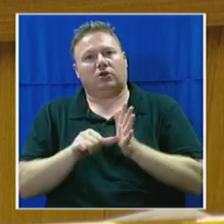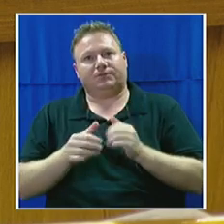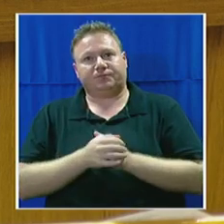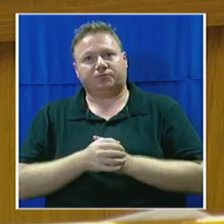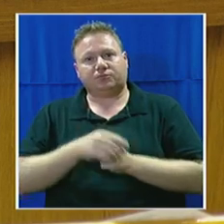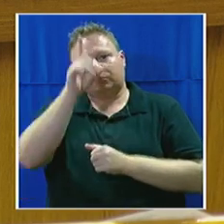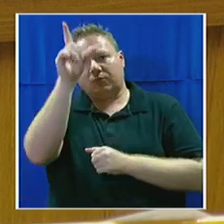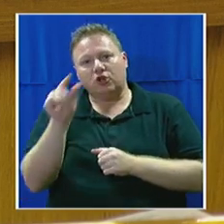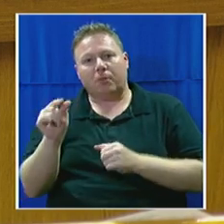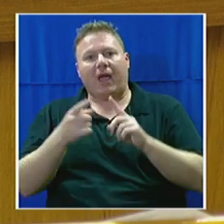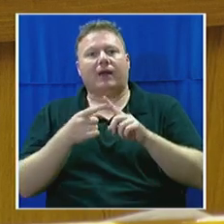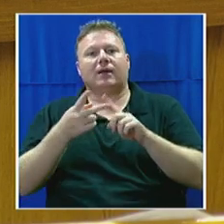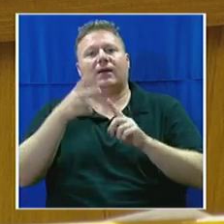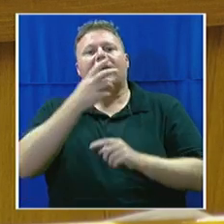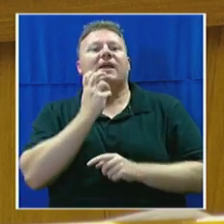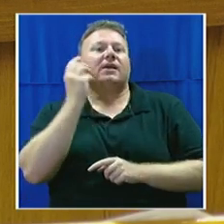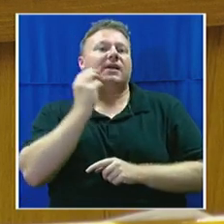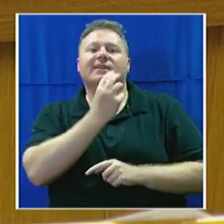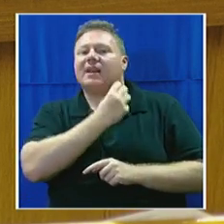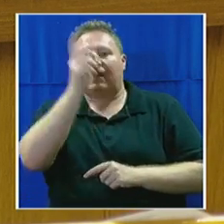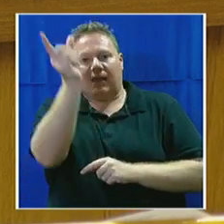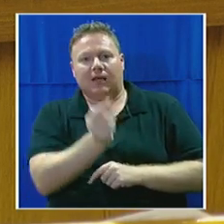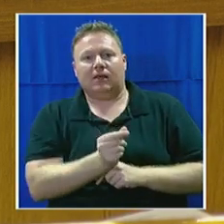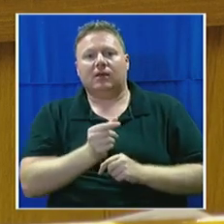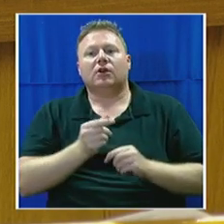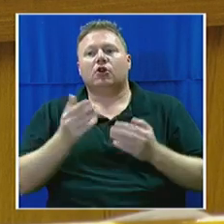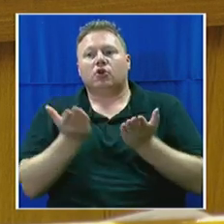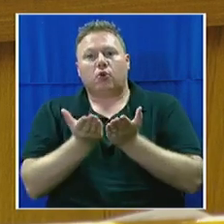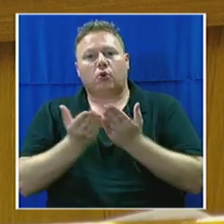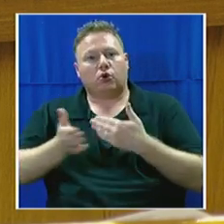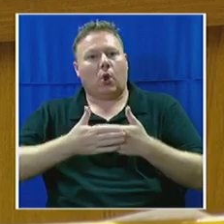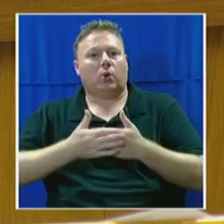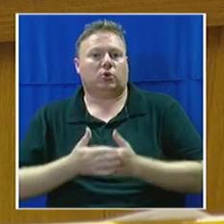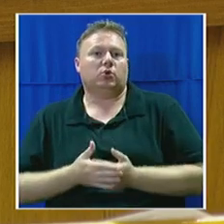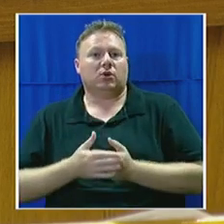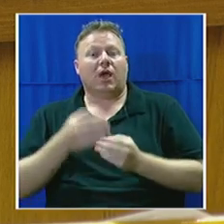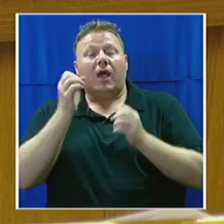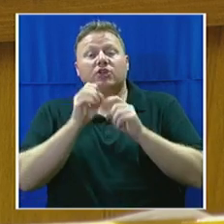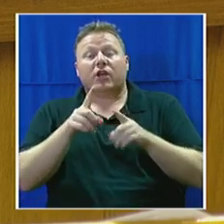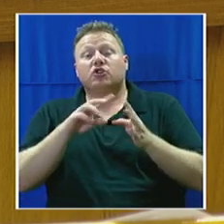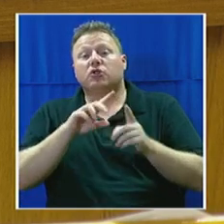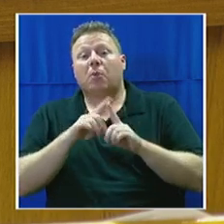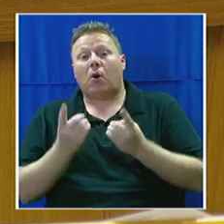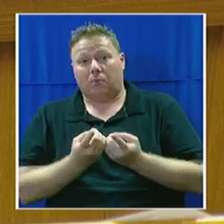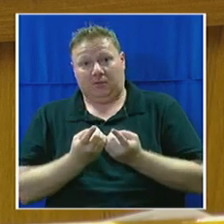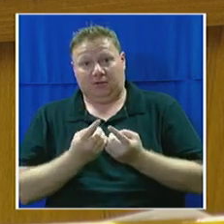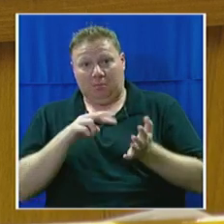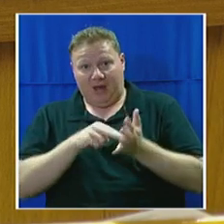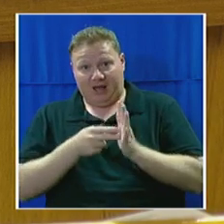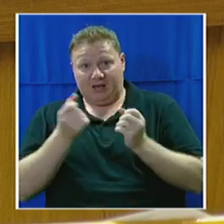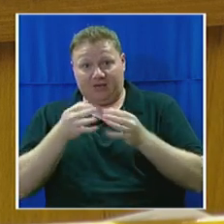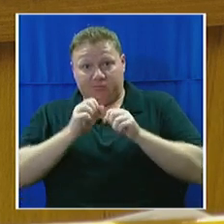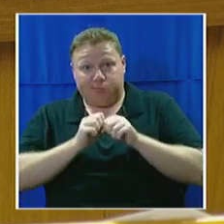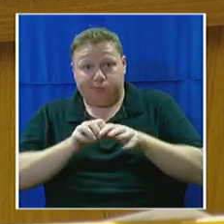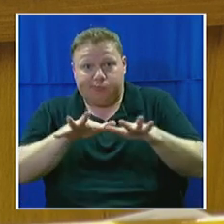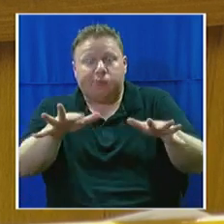and Italy, schools have closed to stop the spread of this virus. Does our education department have a plan in place if the virus begins to sweep across